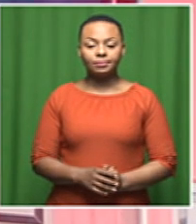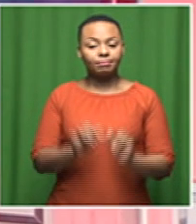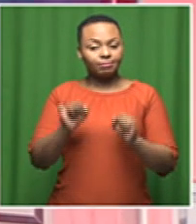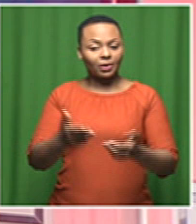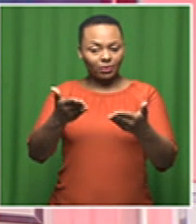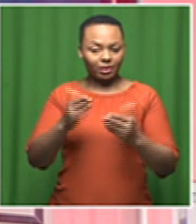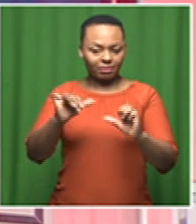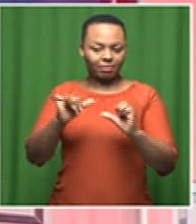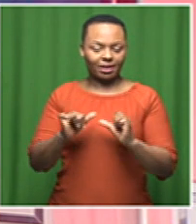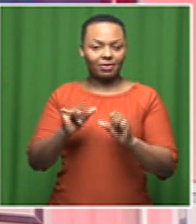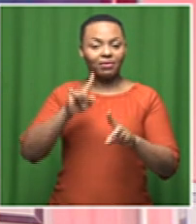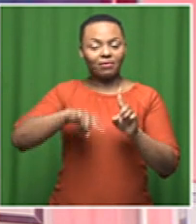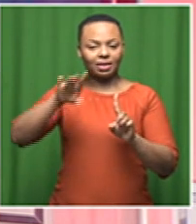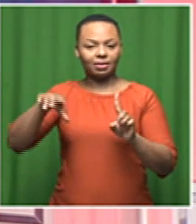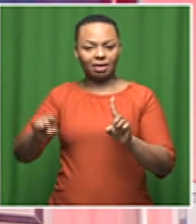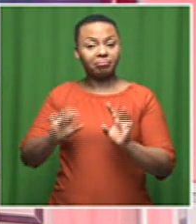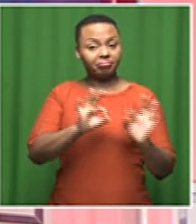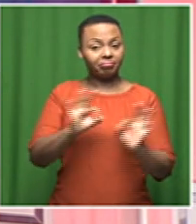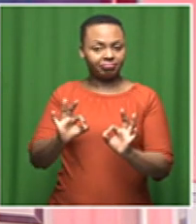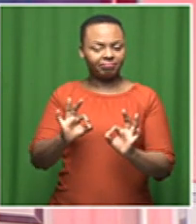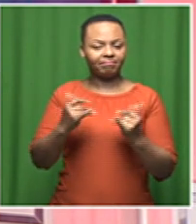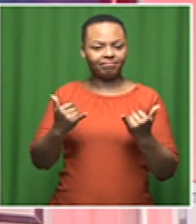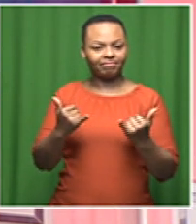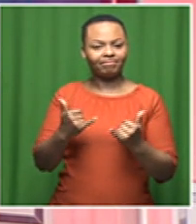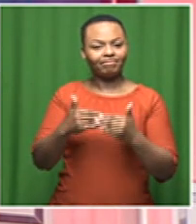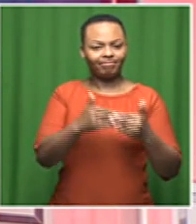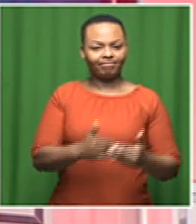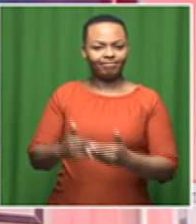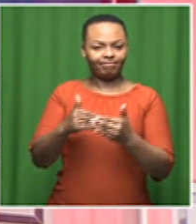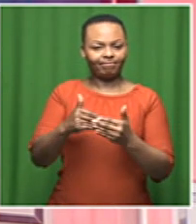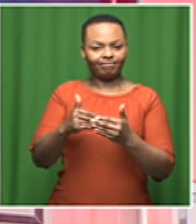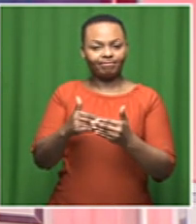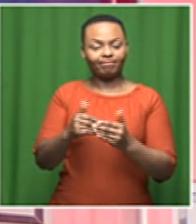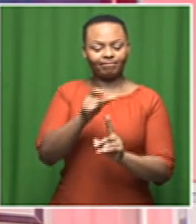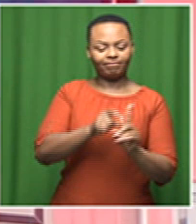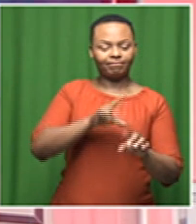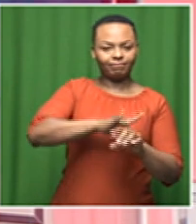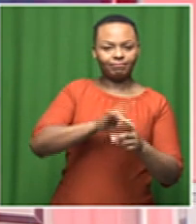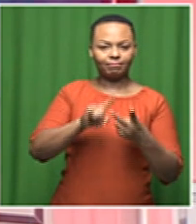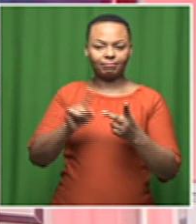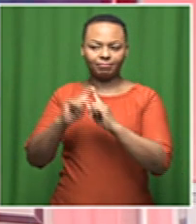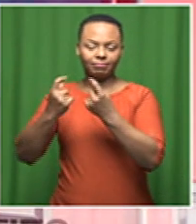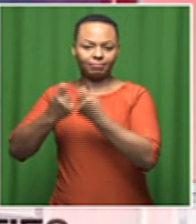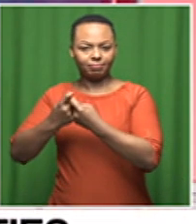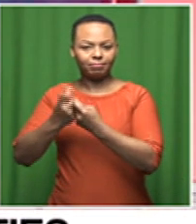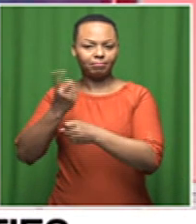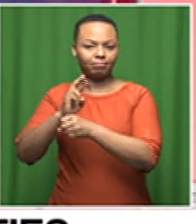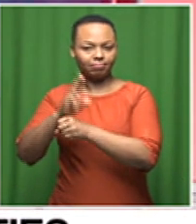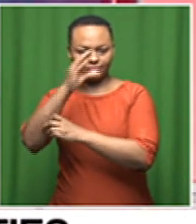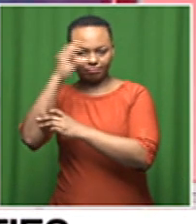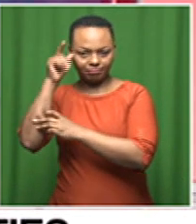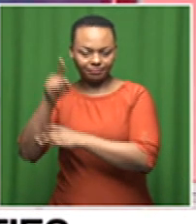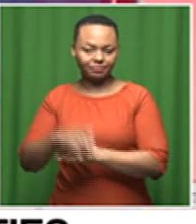Welcome back to Vital Signs. Comprehensive healthcare is a joint responsibility between the patient and the medical team. Now, to achieve better health